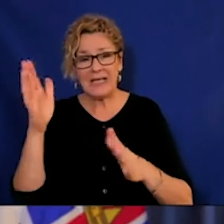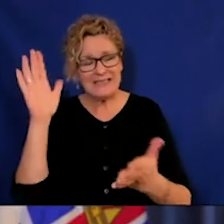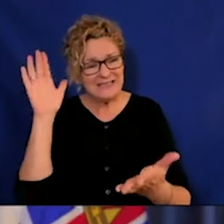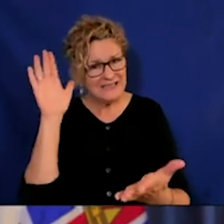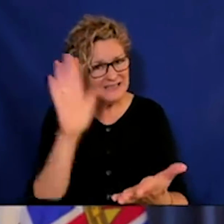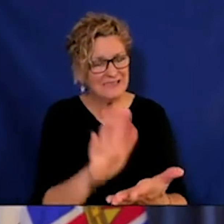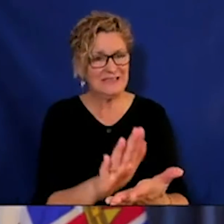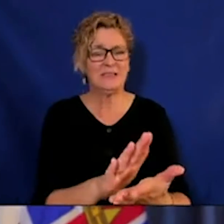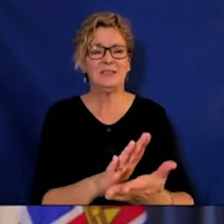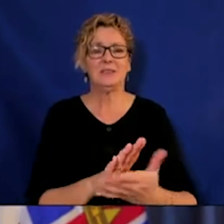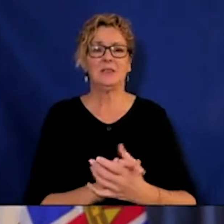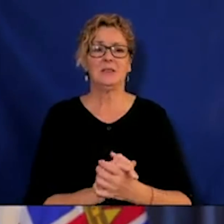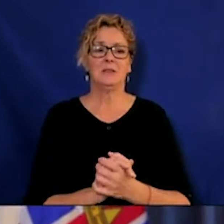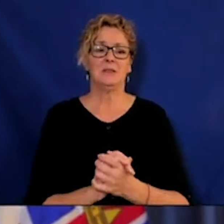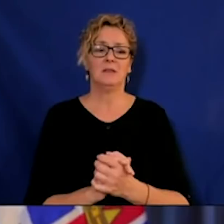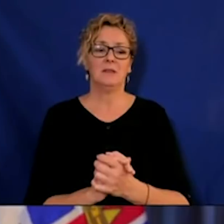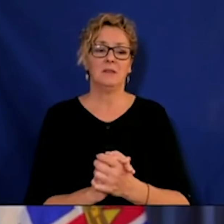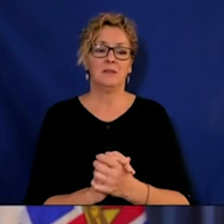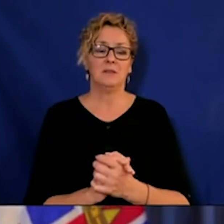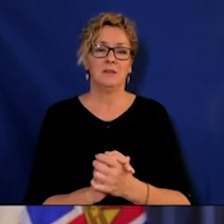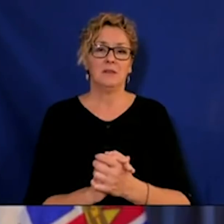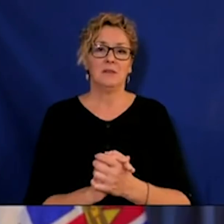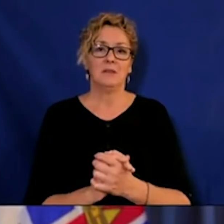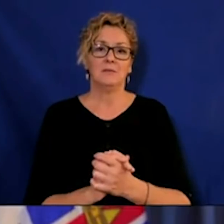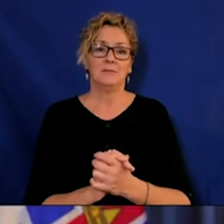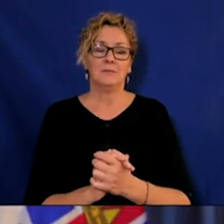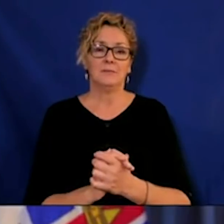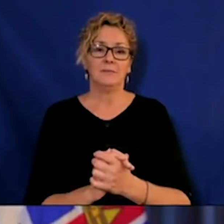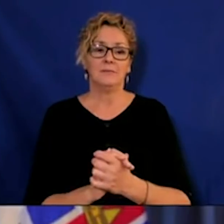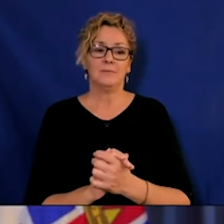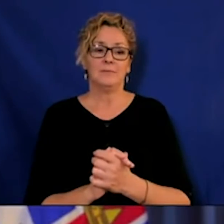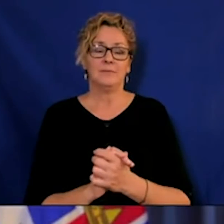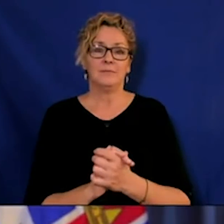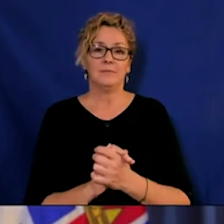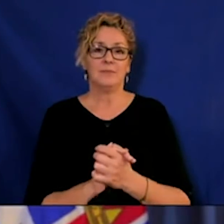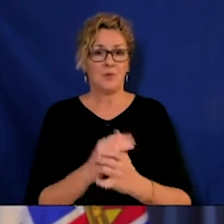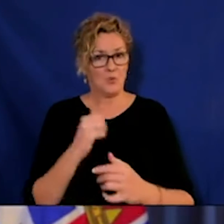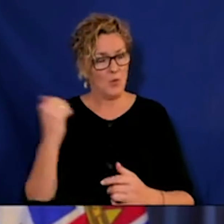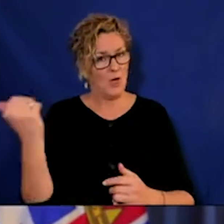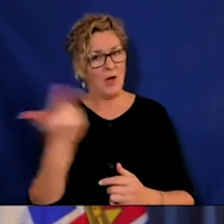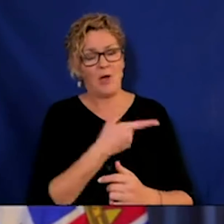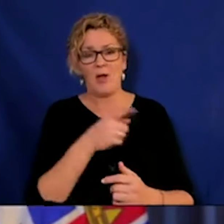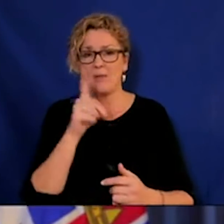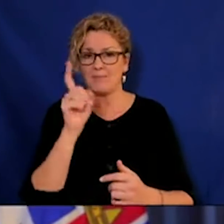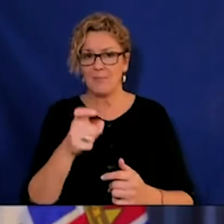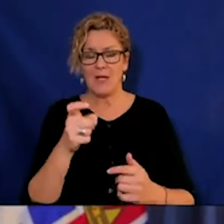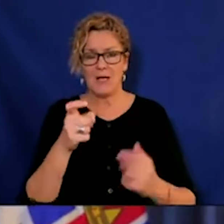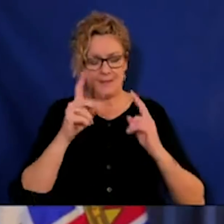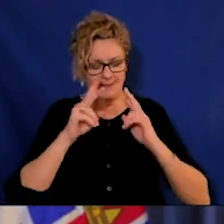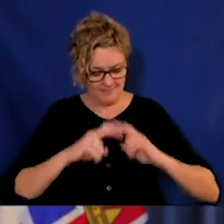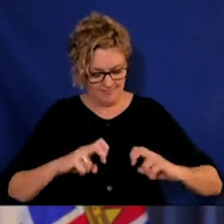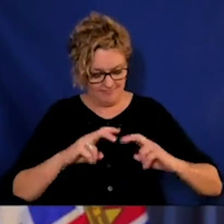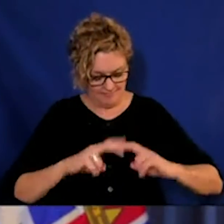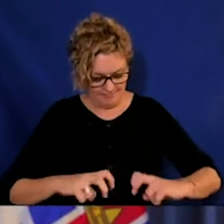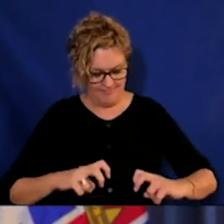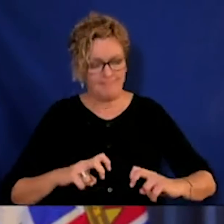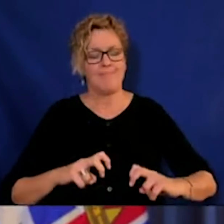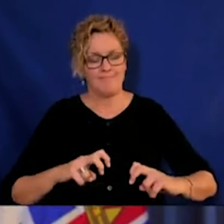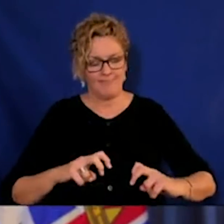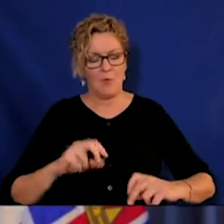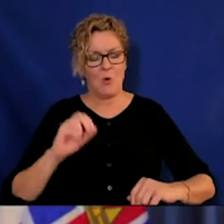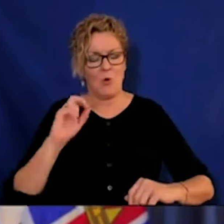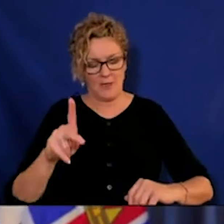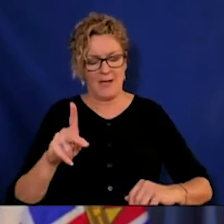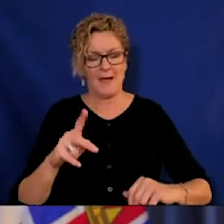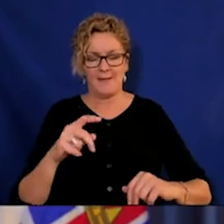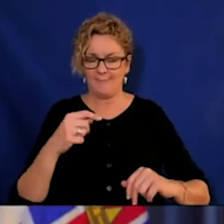want you to know they affect everybody involved in this. But we have to, right now, find the energy and the support and